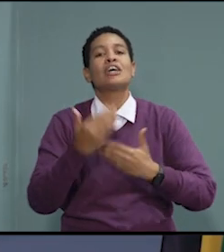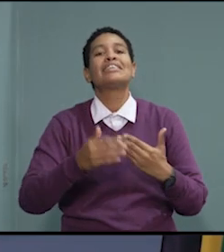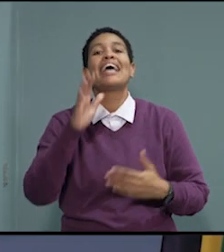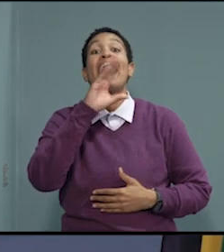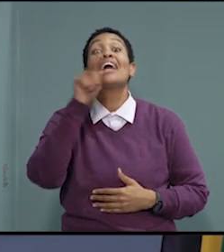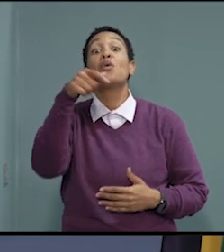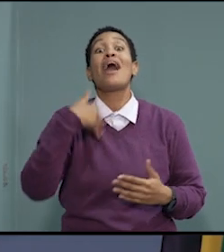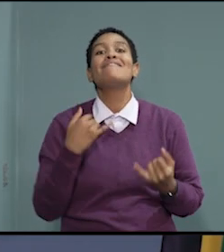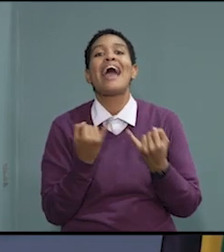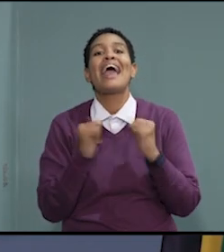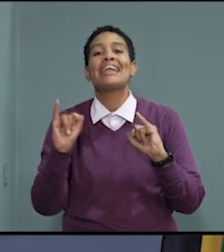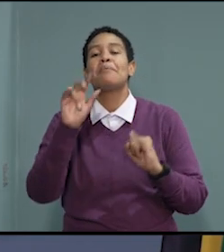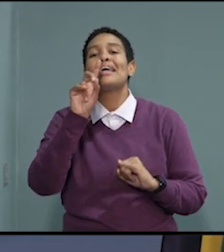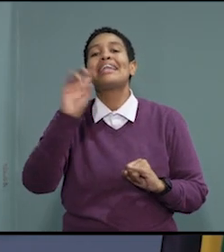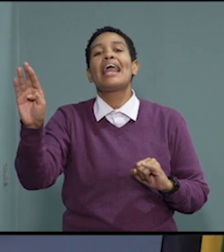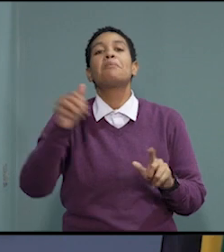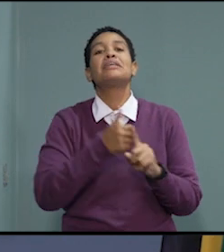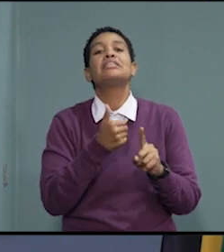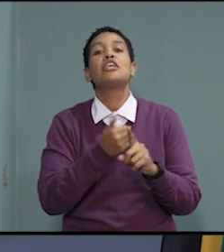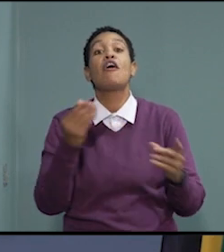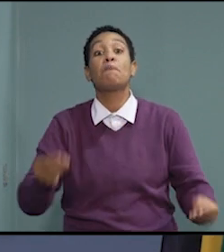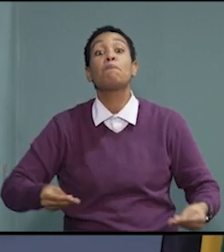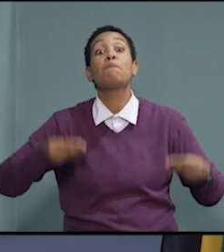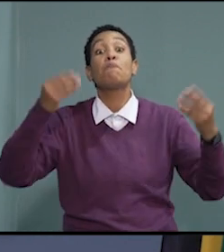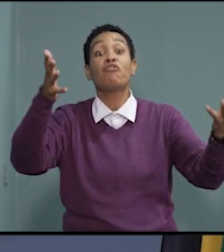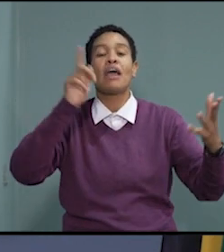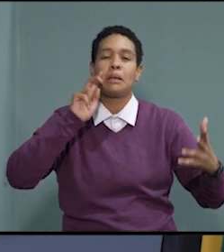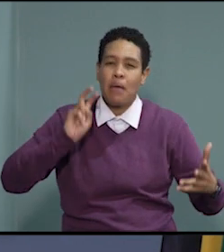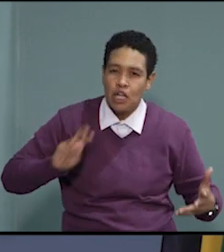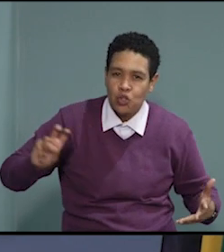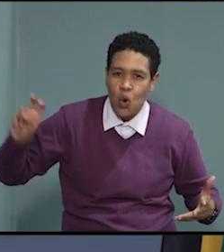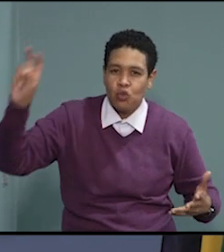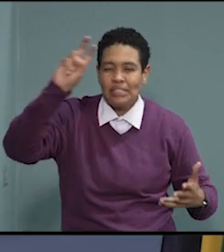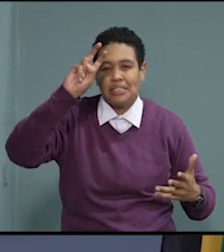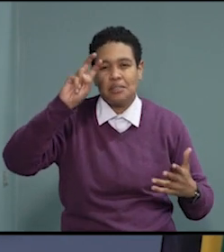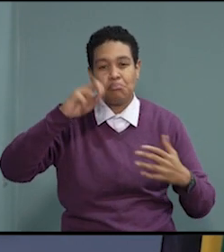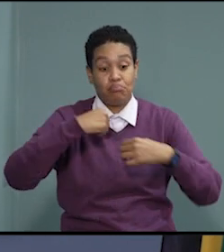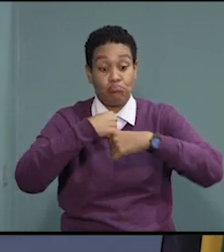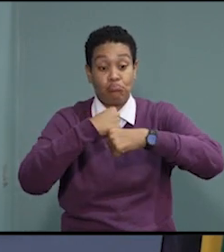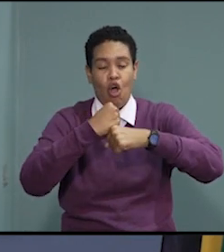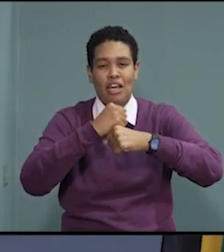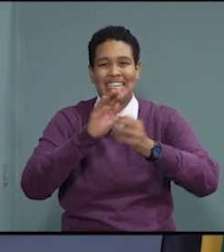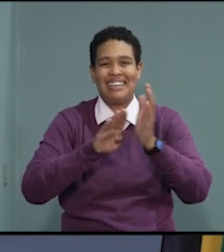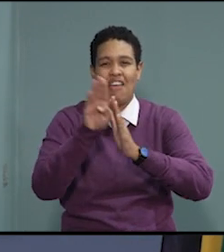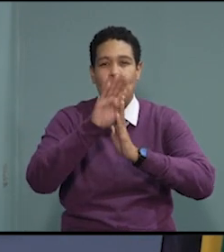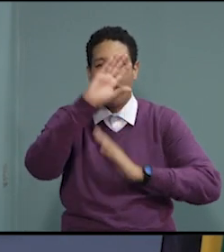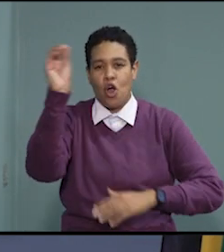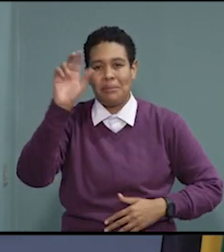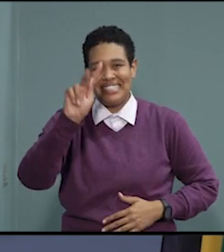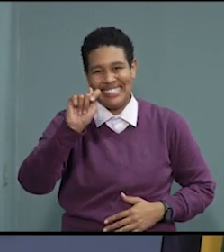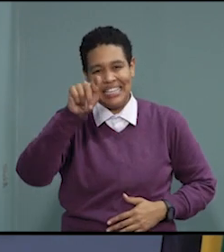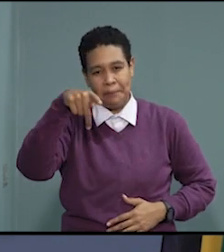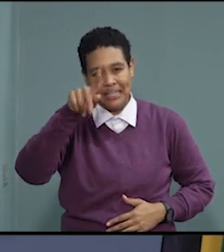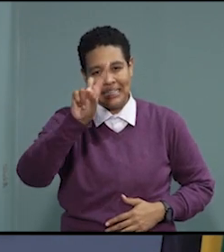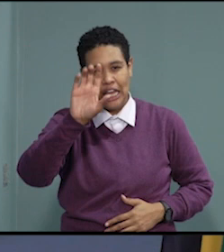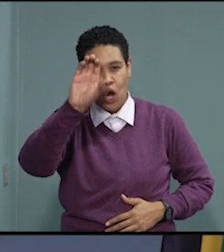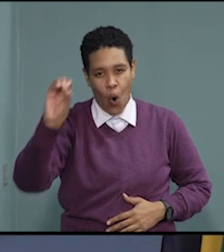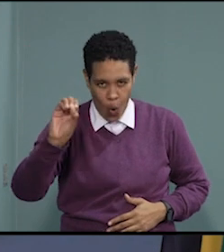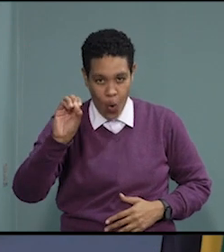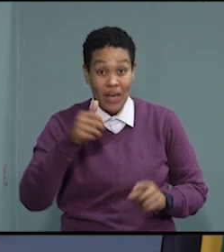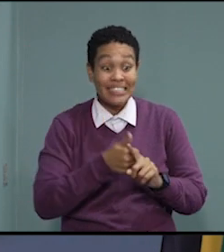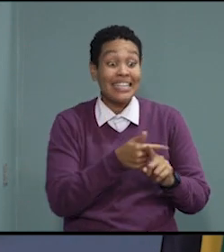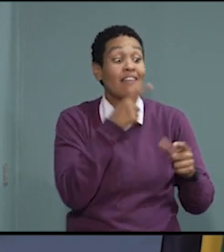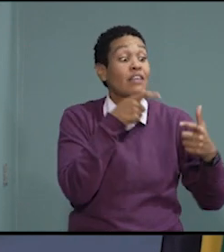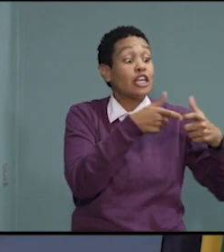have an independent database provided by Tourism Product Development Company, and there'll be a check